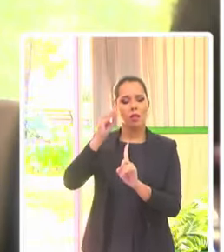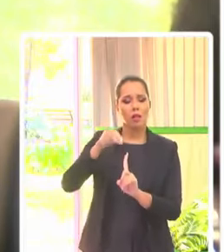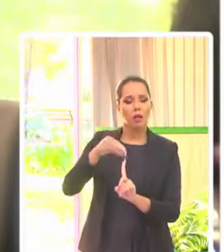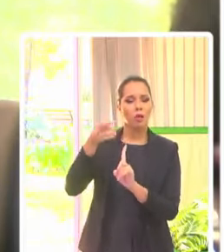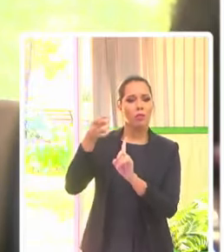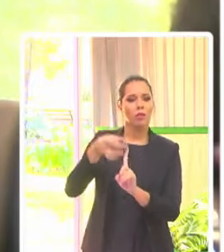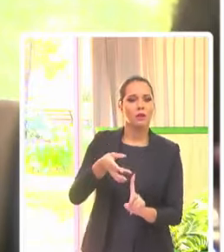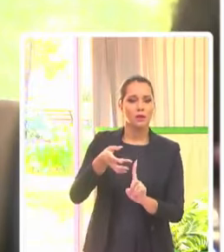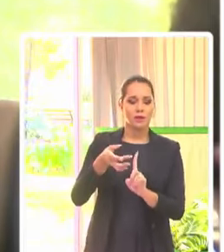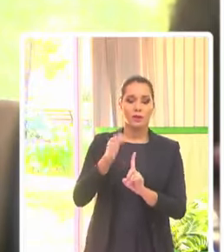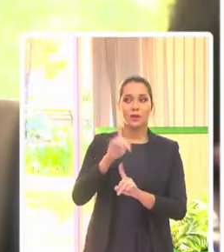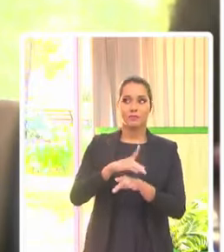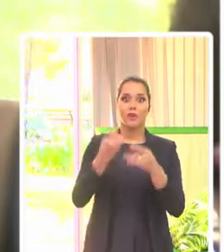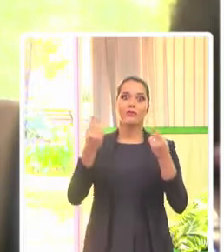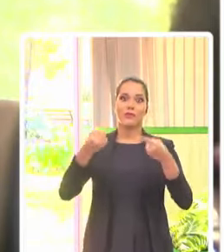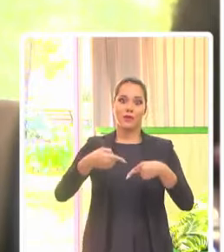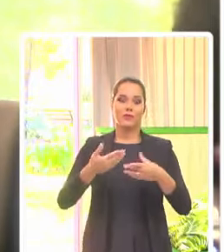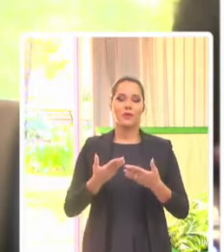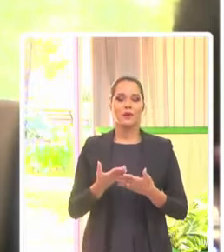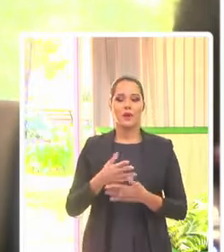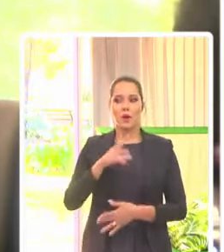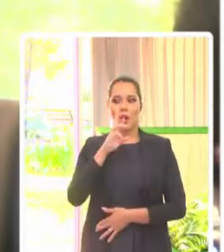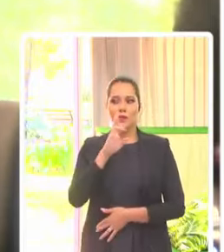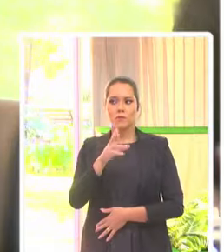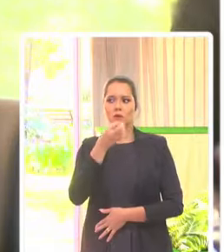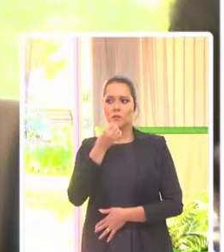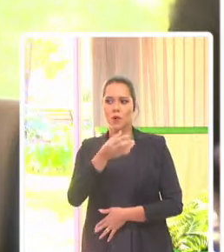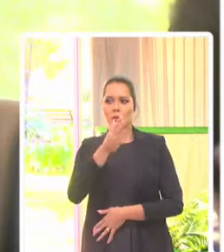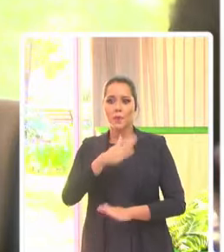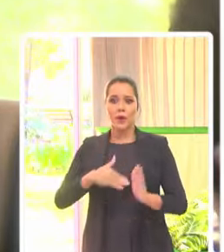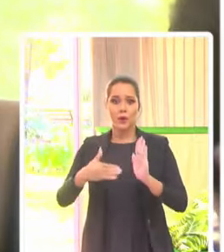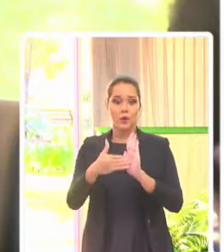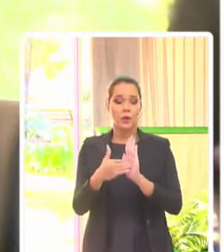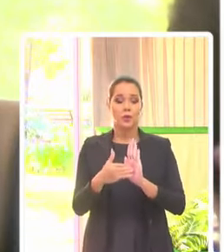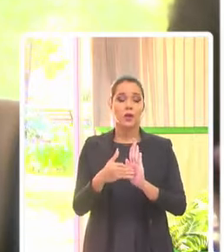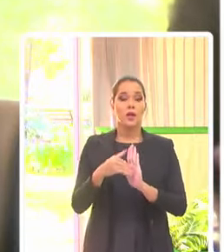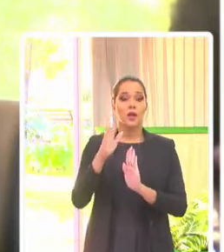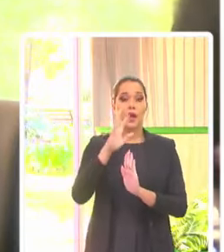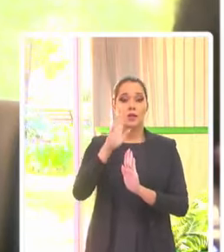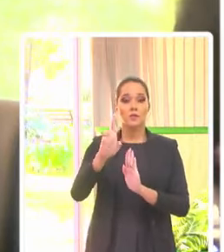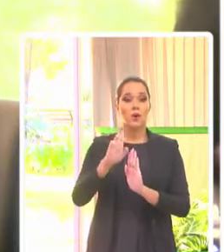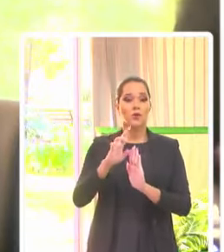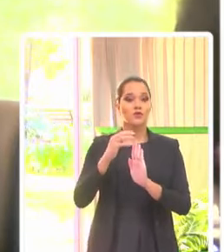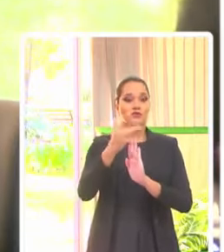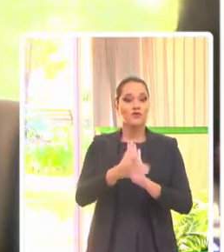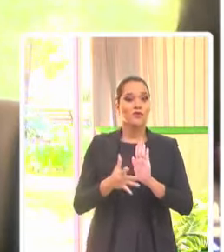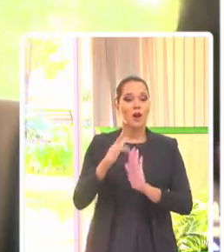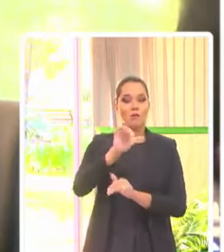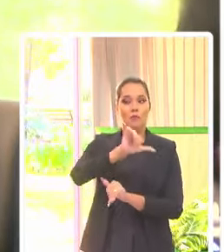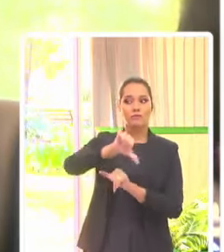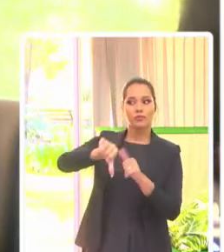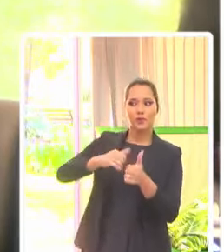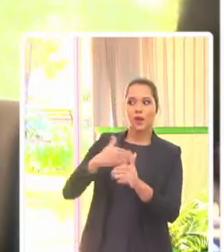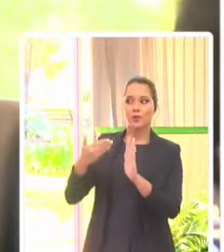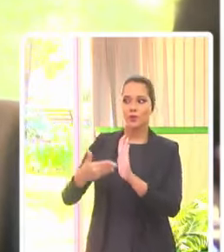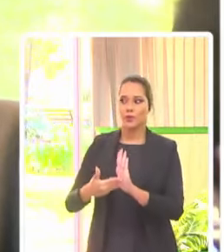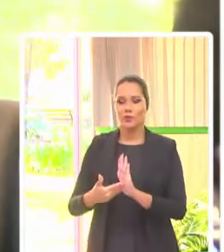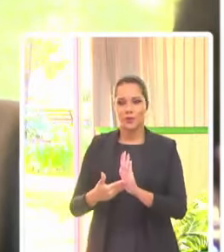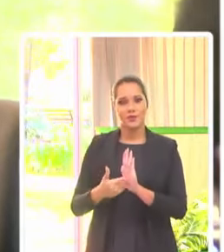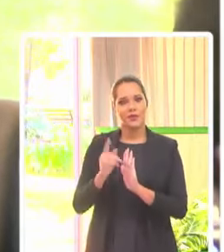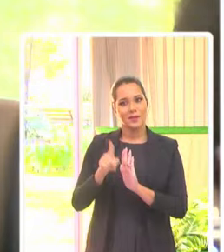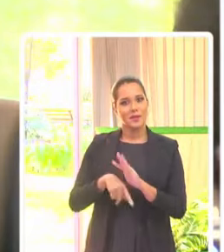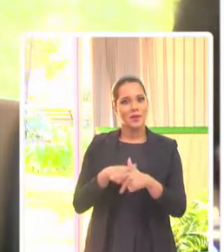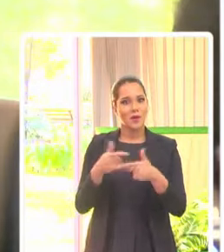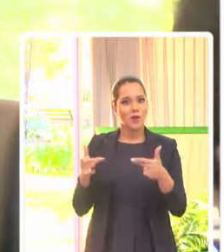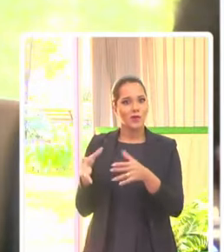idea that there's one size fits all and that digital solutions will change everything. One thing I think we, this is again a collective thing, the private sector